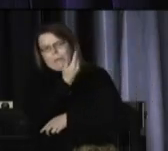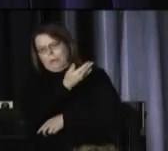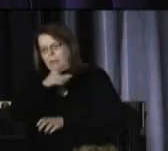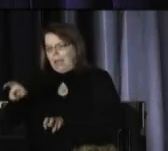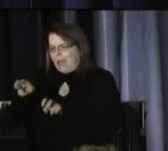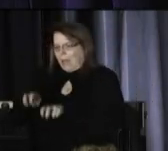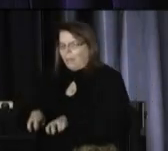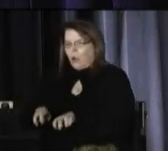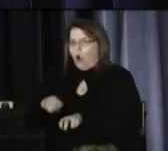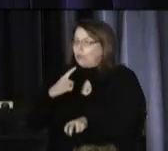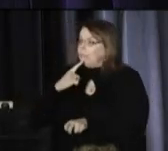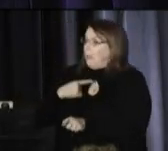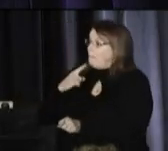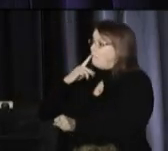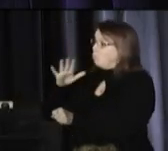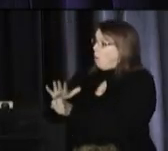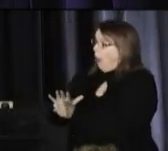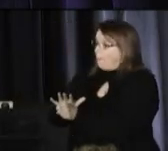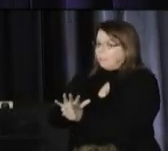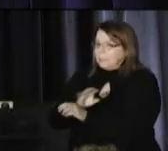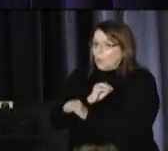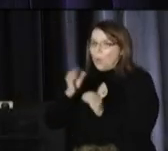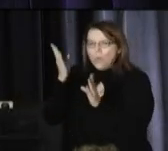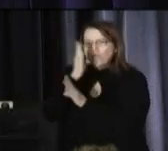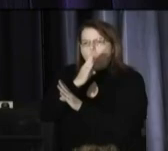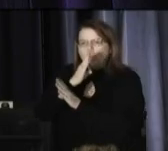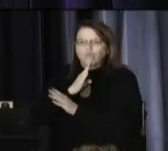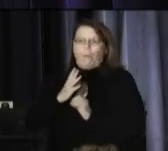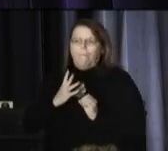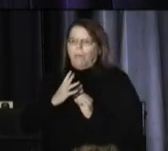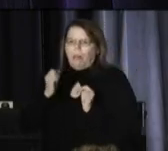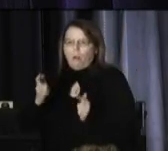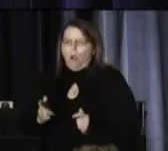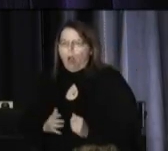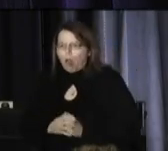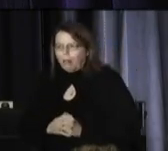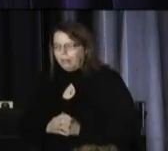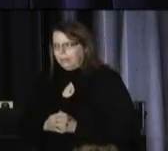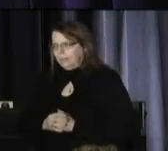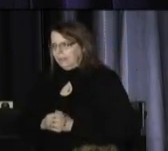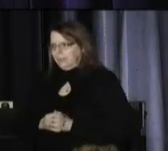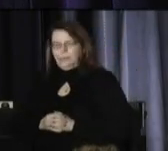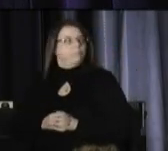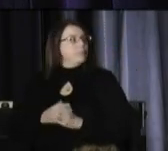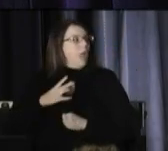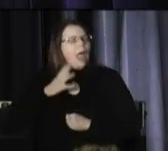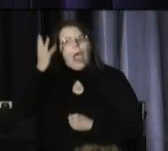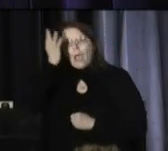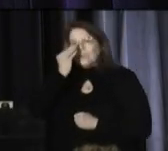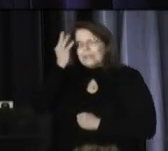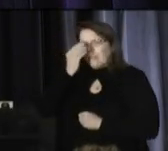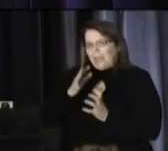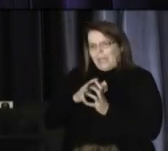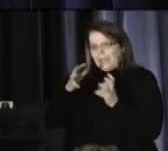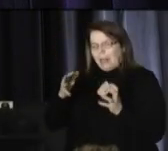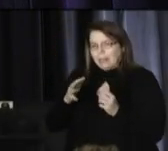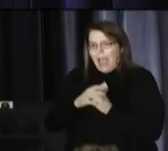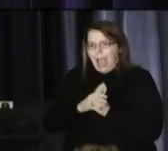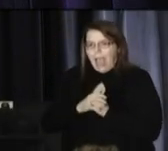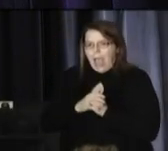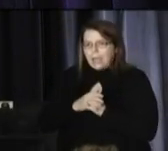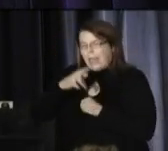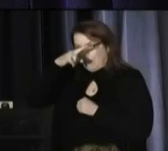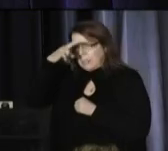said, "I promise, it's no trouble at all." I was thinking a lot in the summer